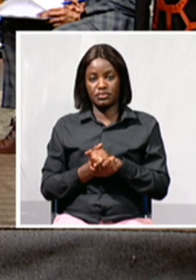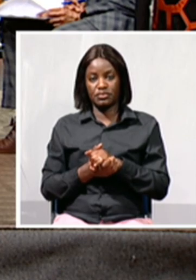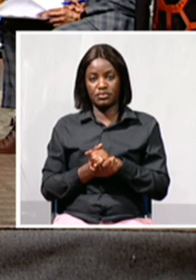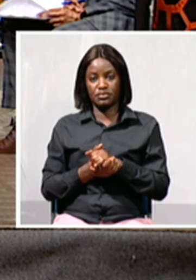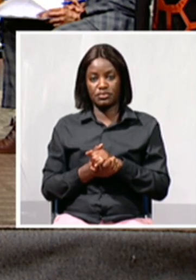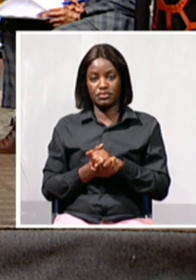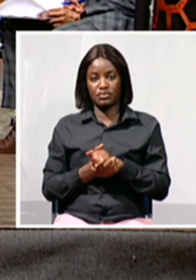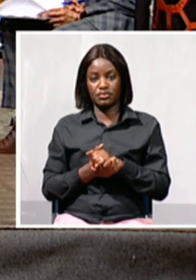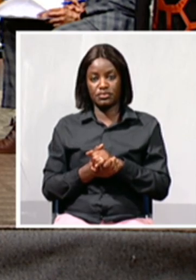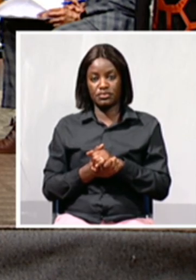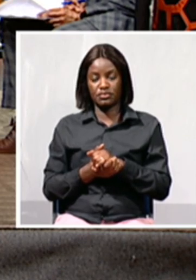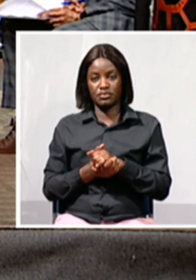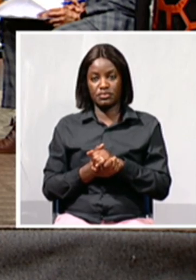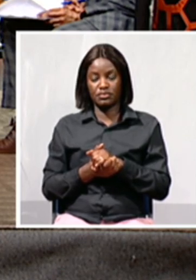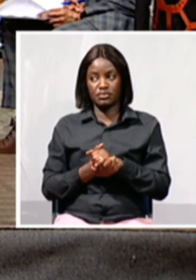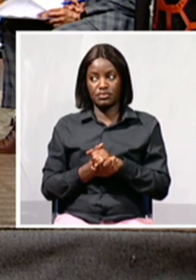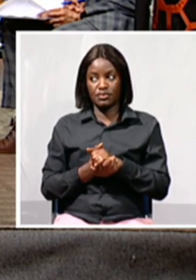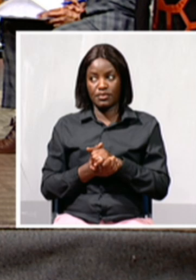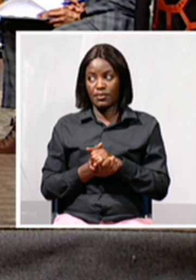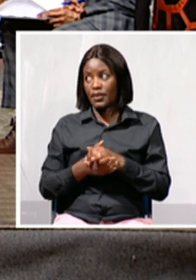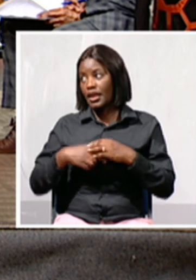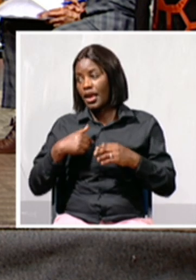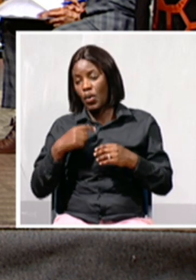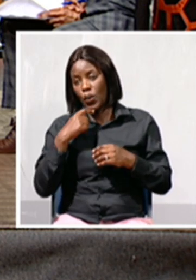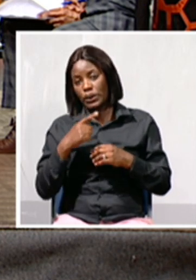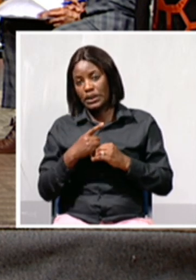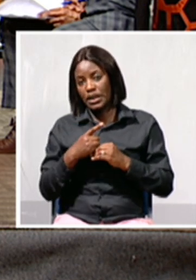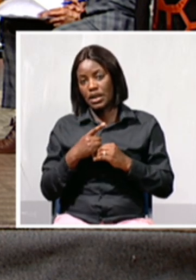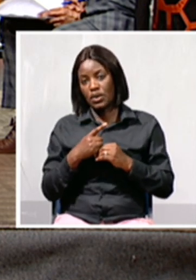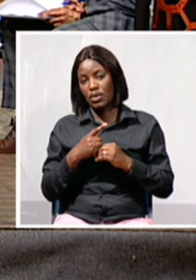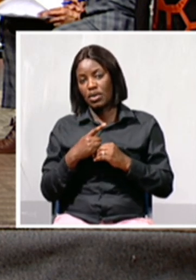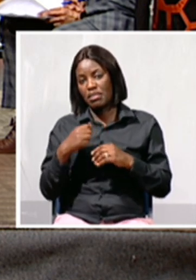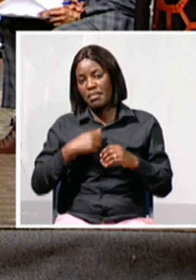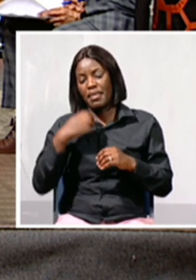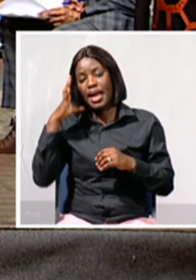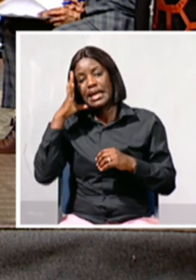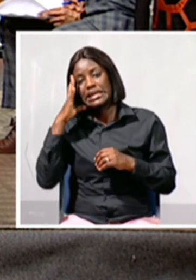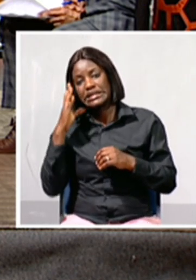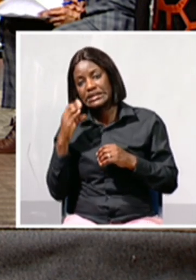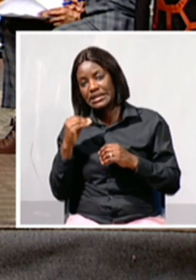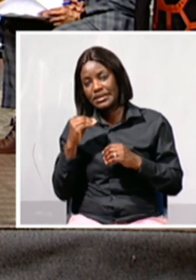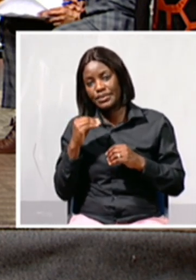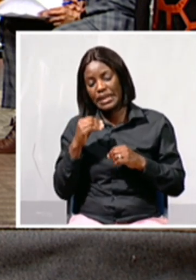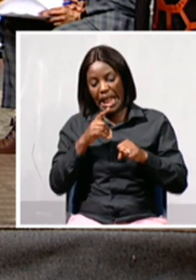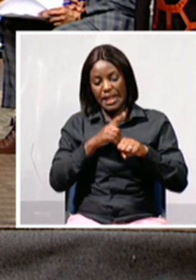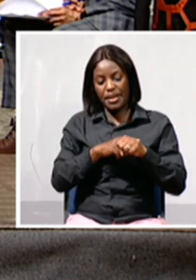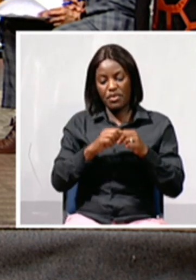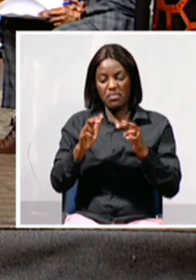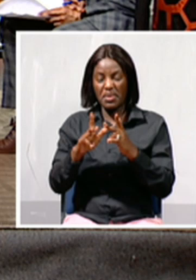about what I'm seeing or experiencing during the voters' registration.